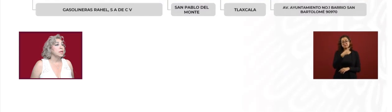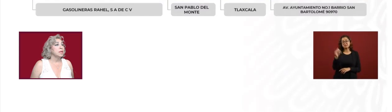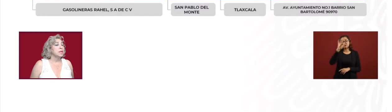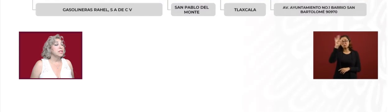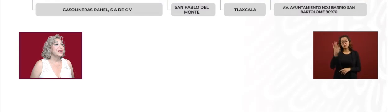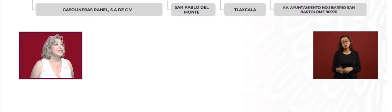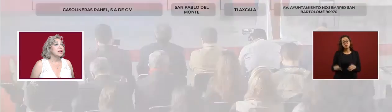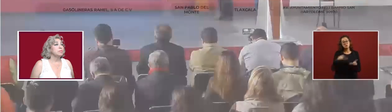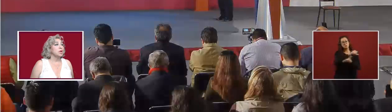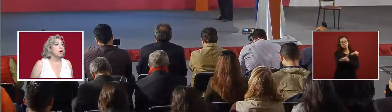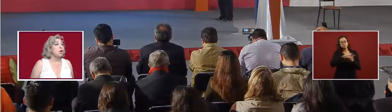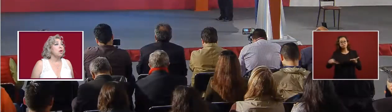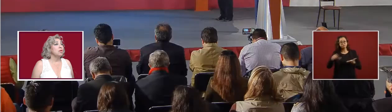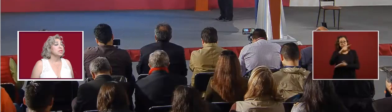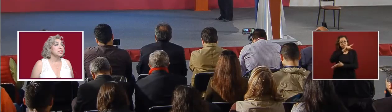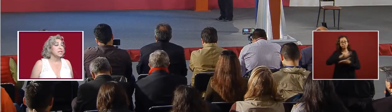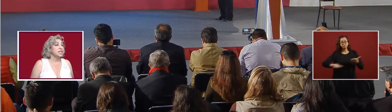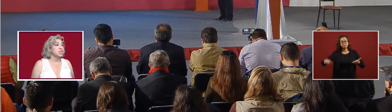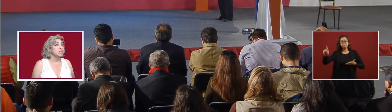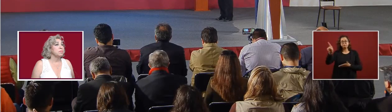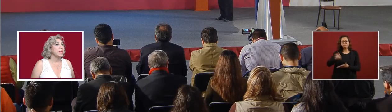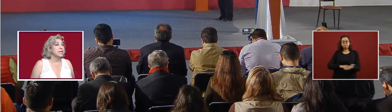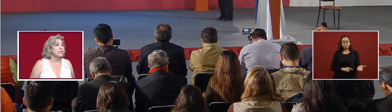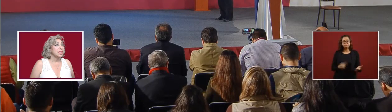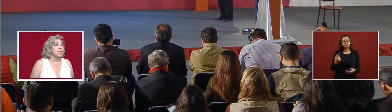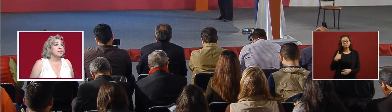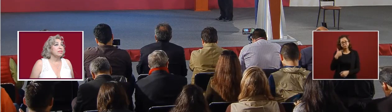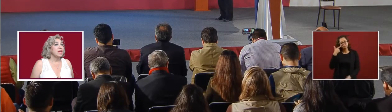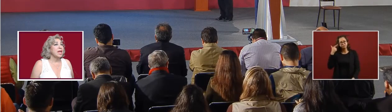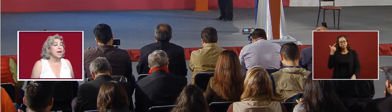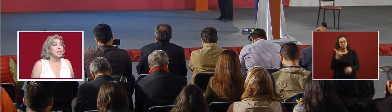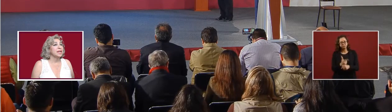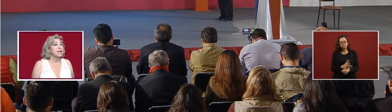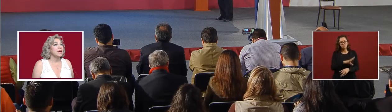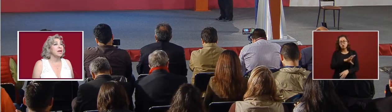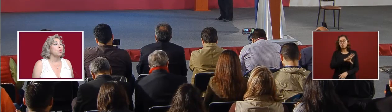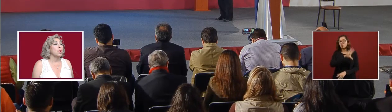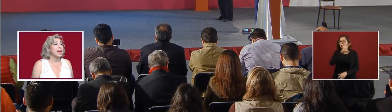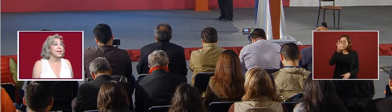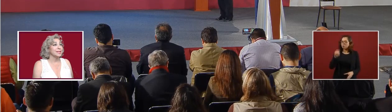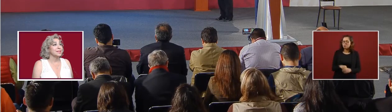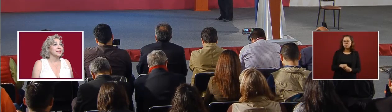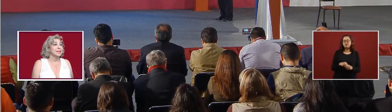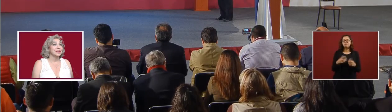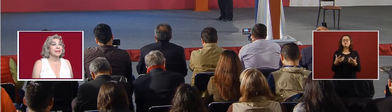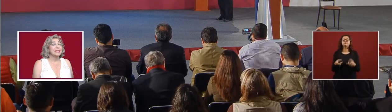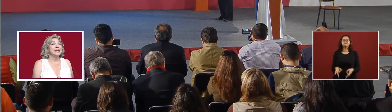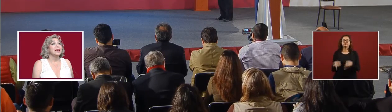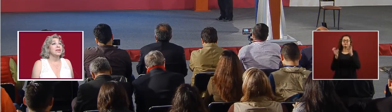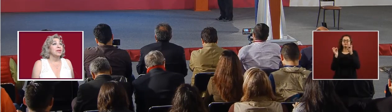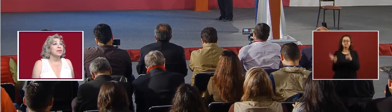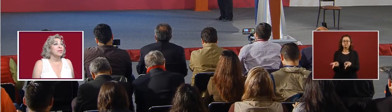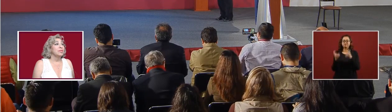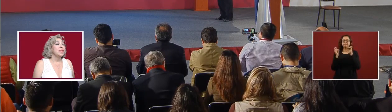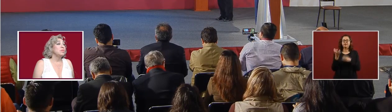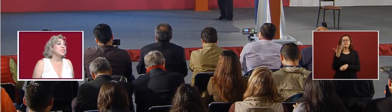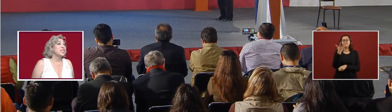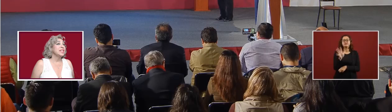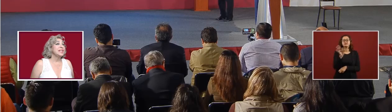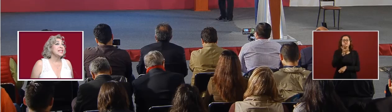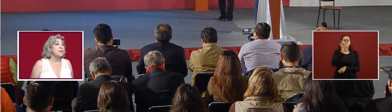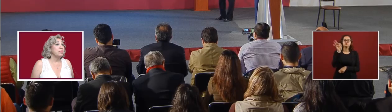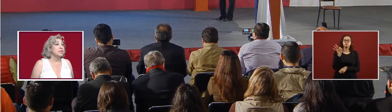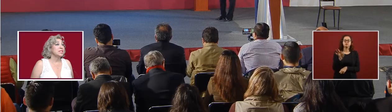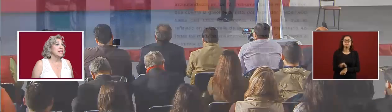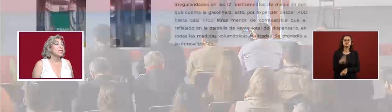one. They stopped all the stations because they had rakes. They were